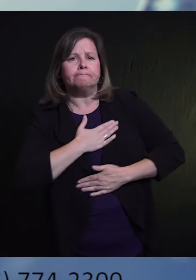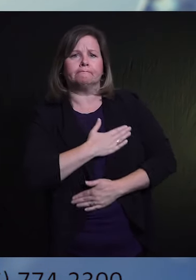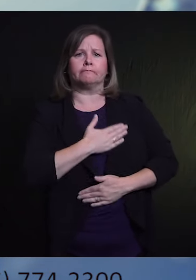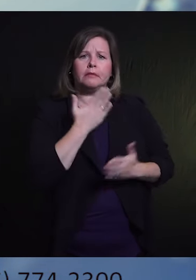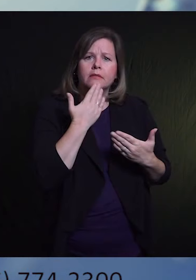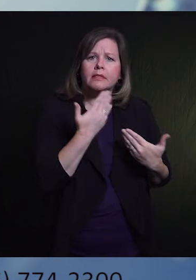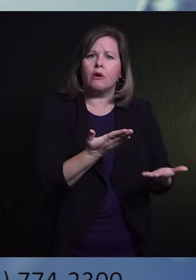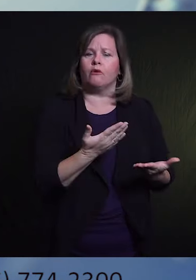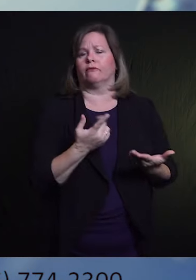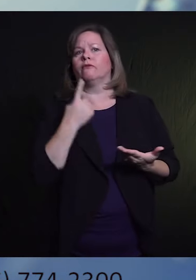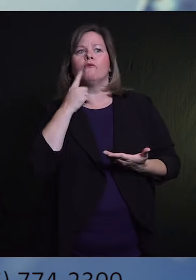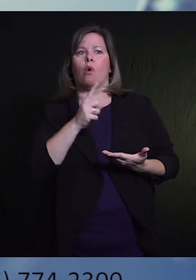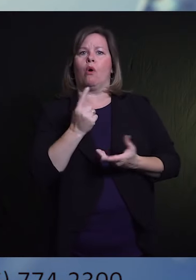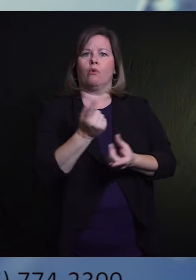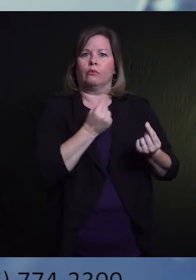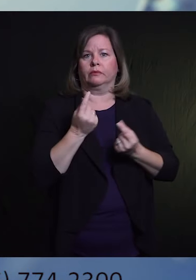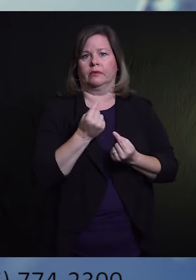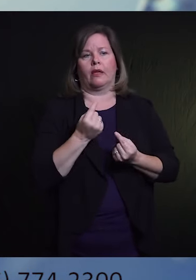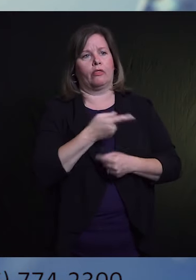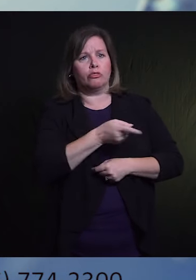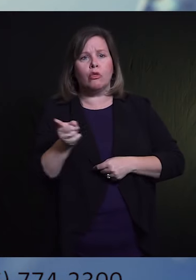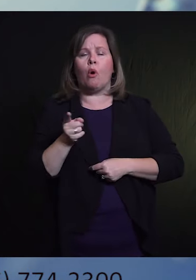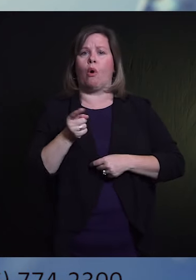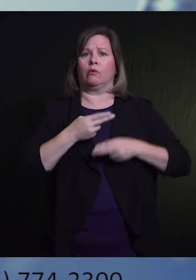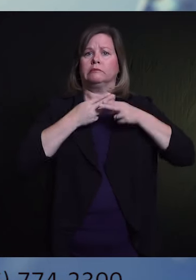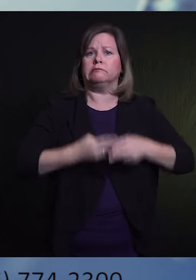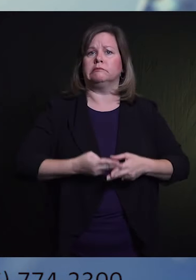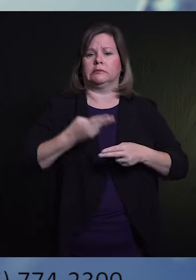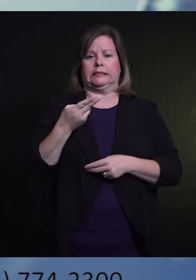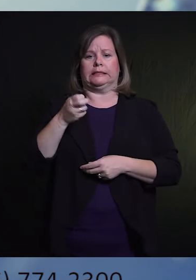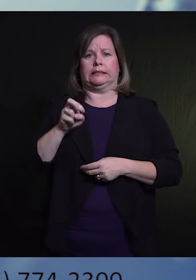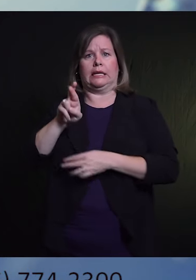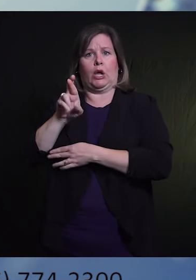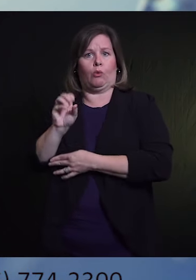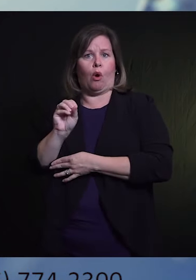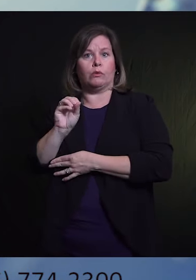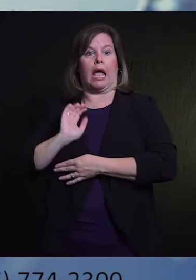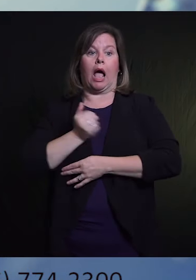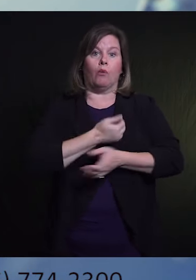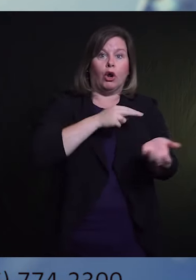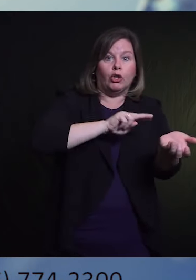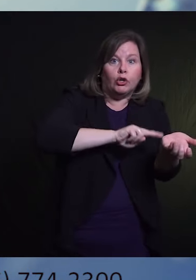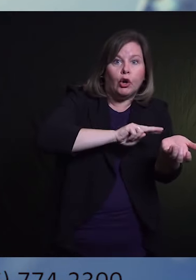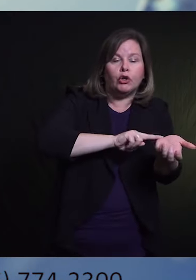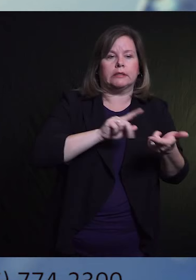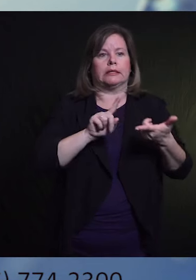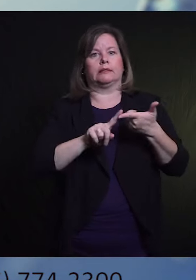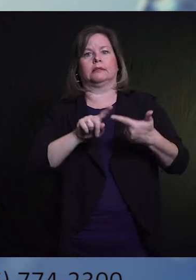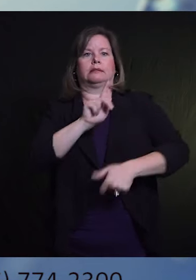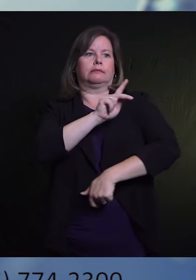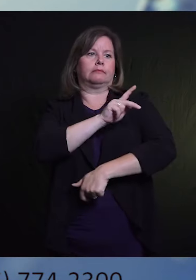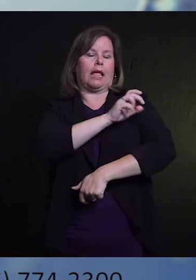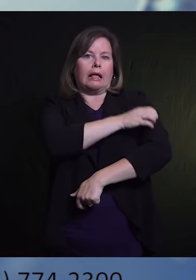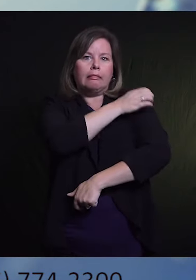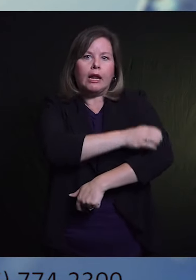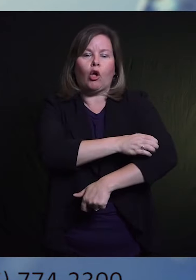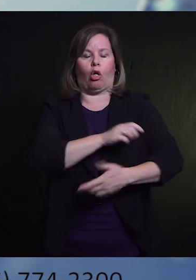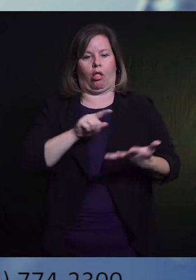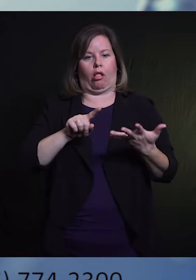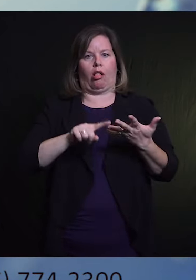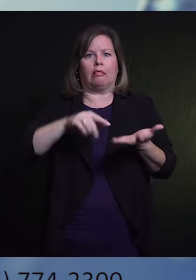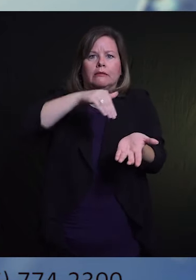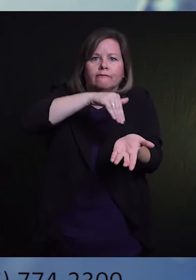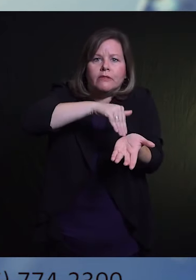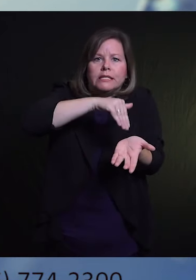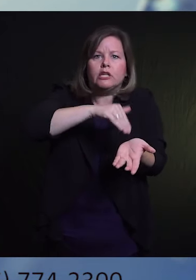time. And they really are heroes in our community. Our nurses, our clinical assistants, our physicians, everyone who